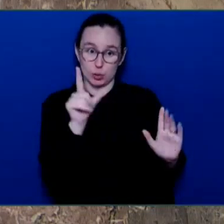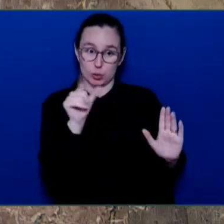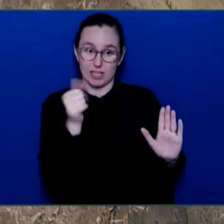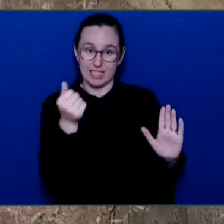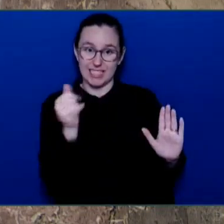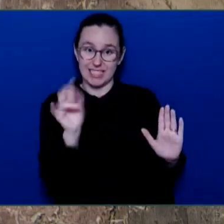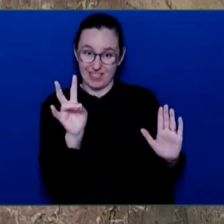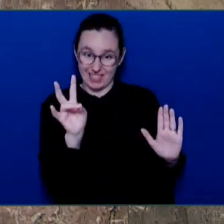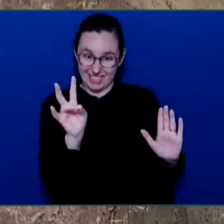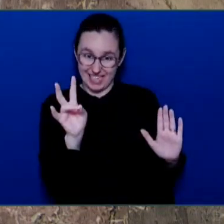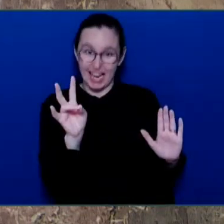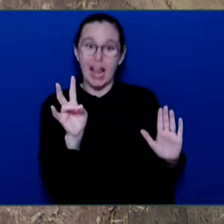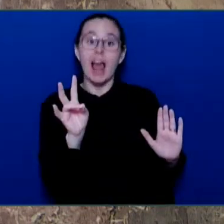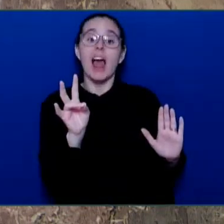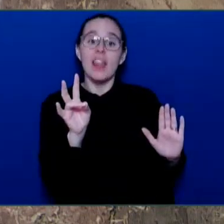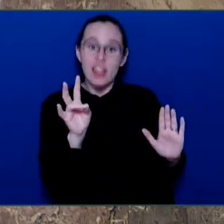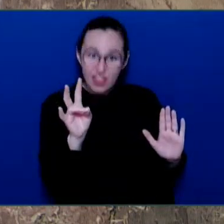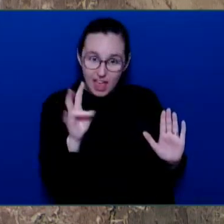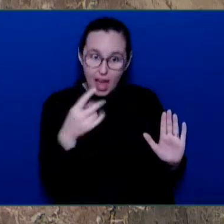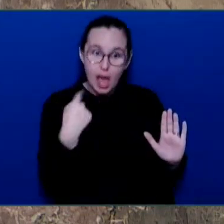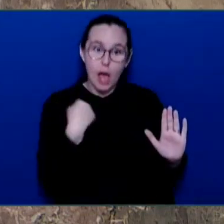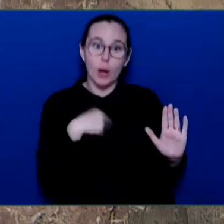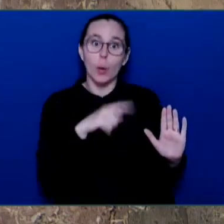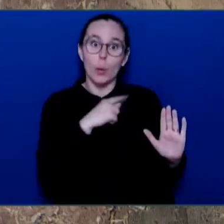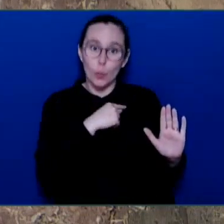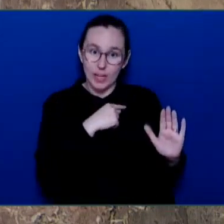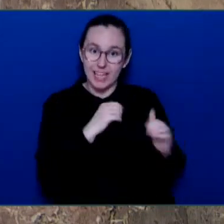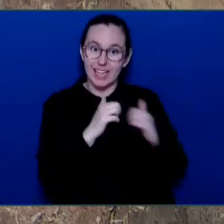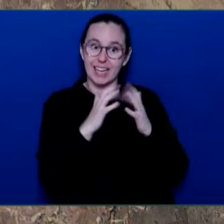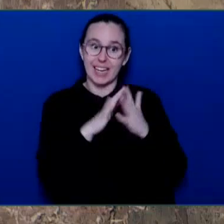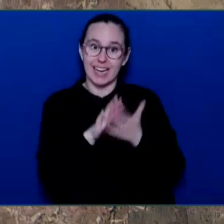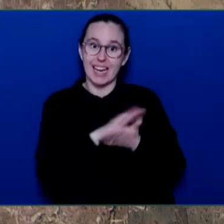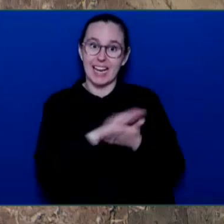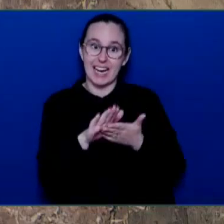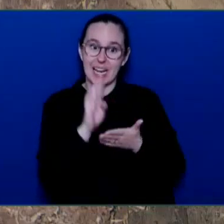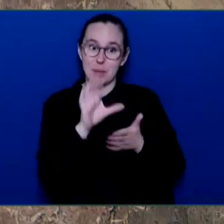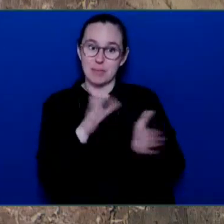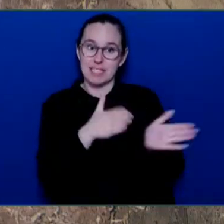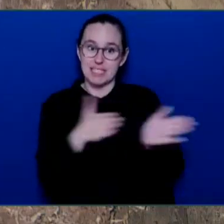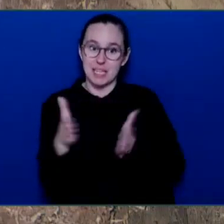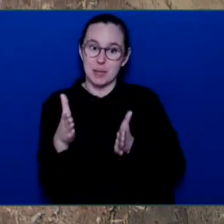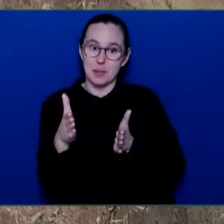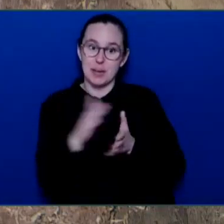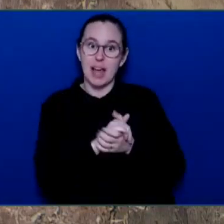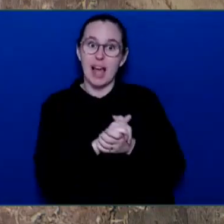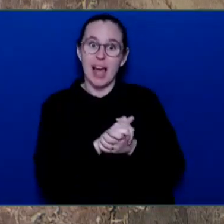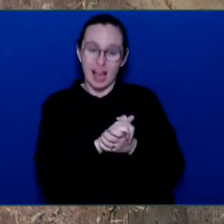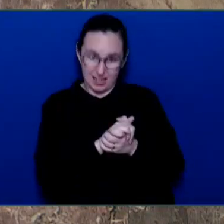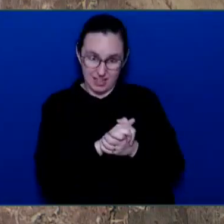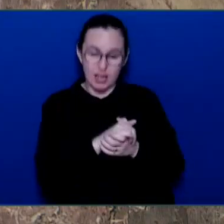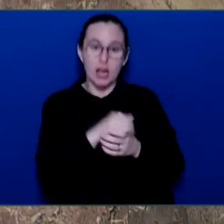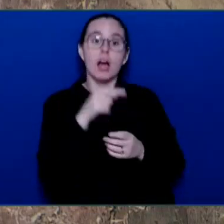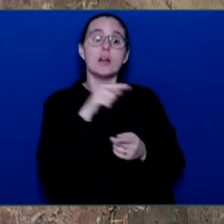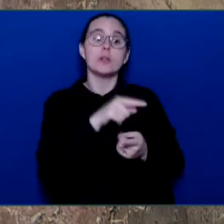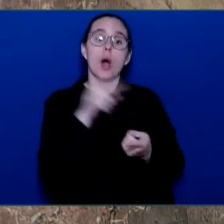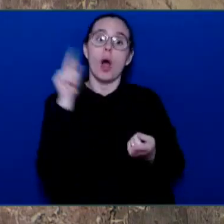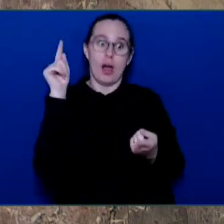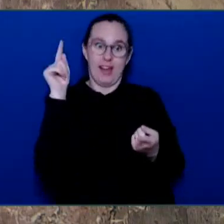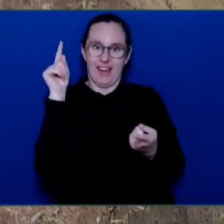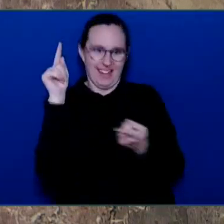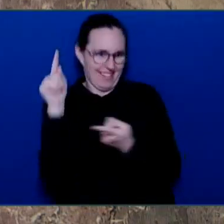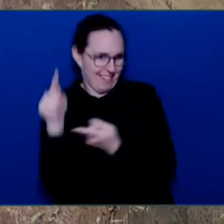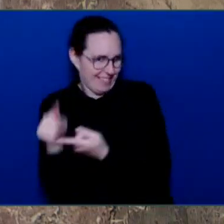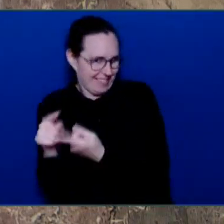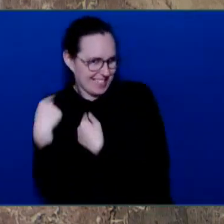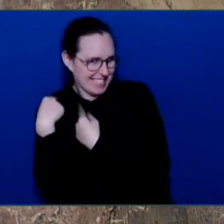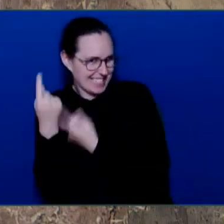absolute terms, they've gone down on per capita terms, while our economy has grown, while our population